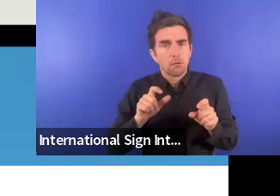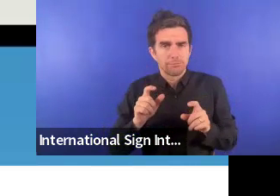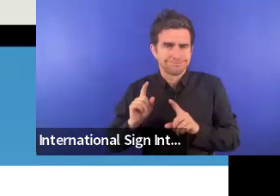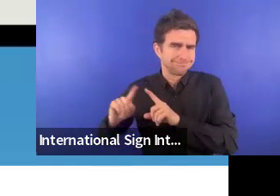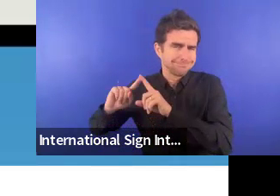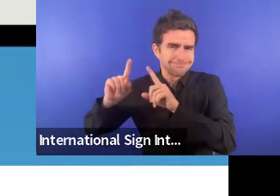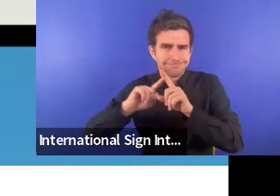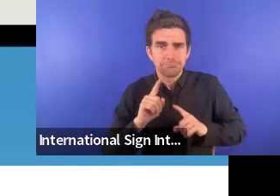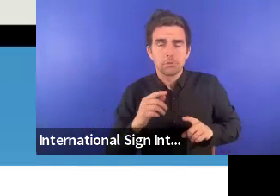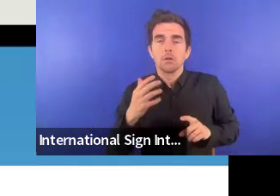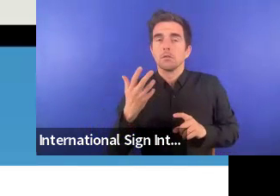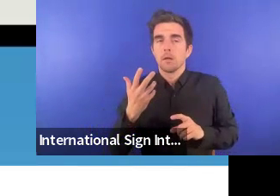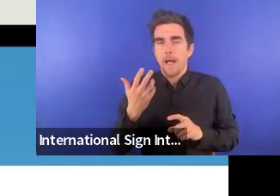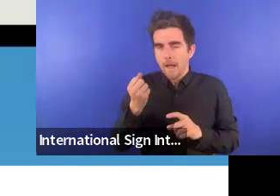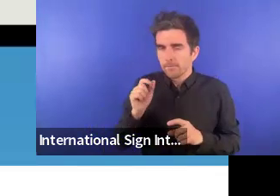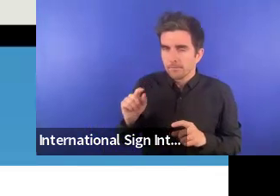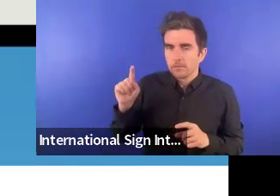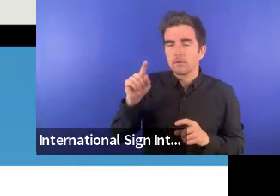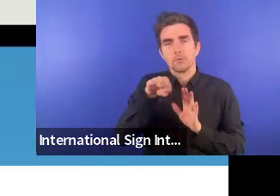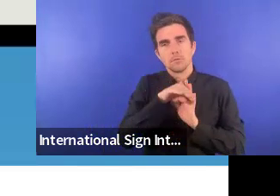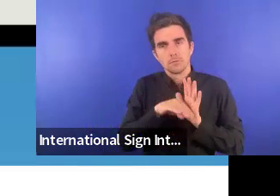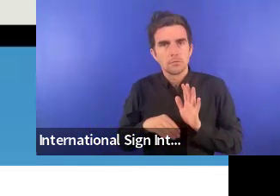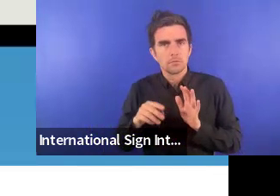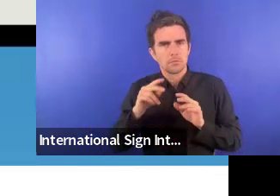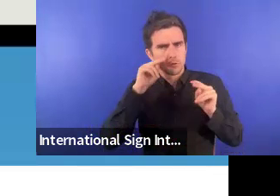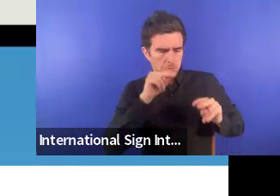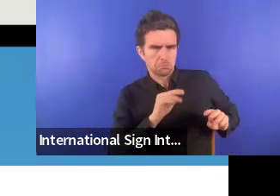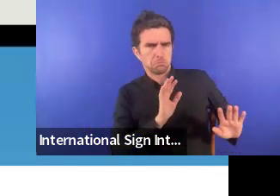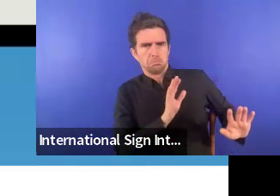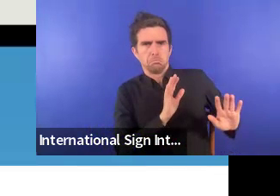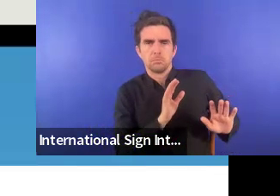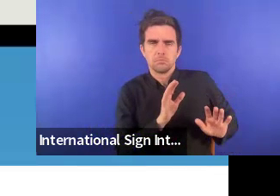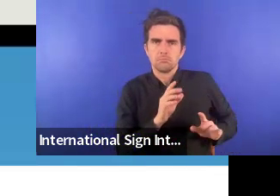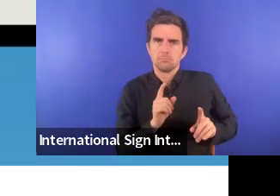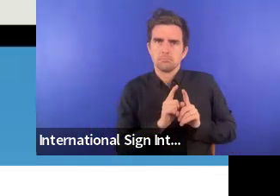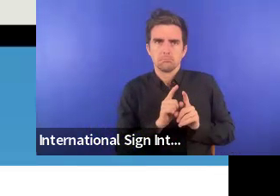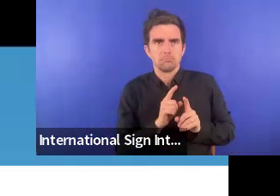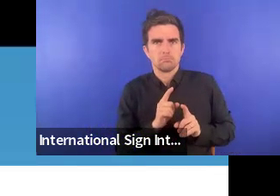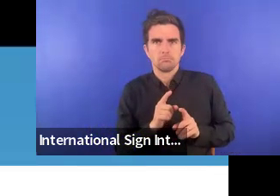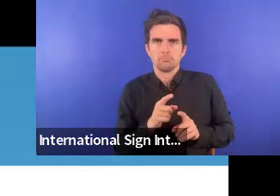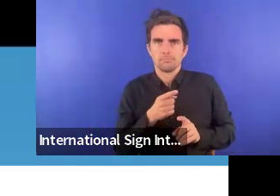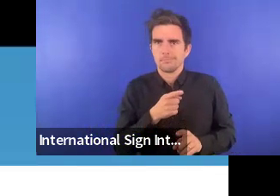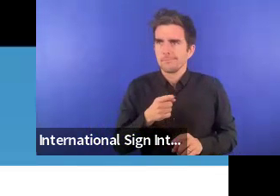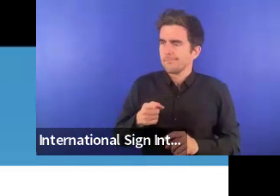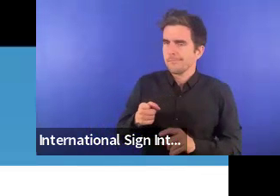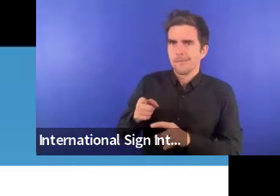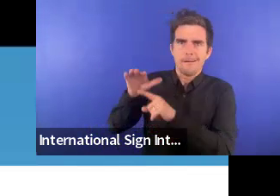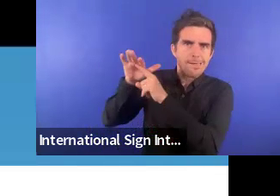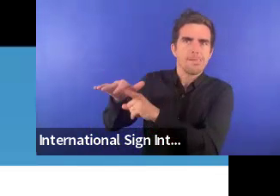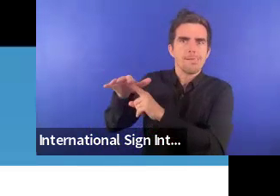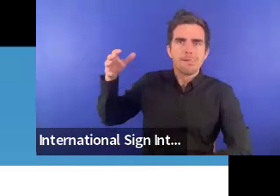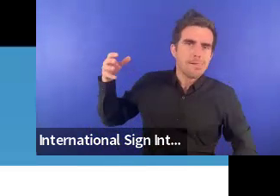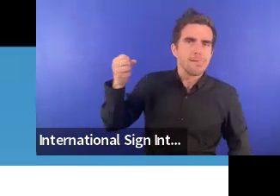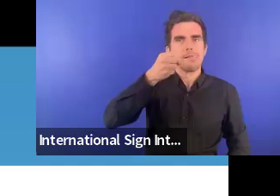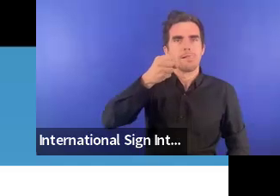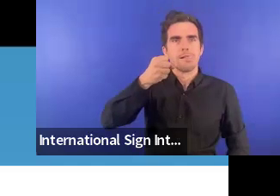trying to ruin their reputation. So you have to really apply your discretion on when to